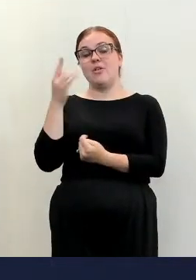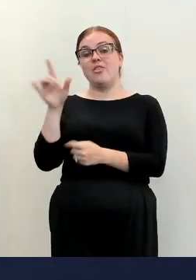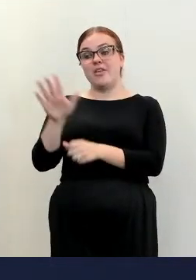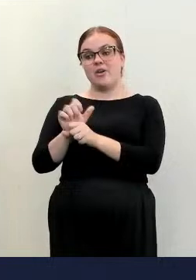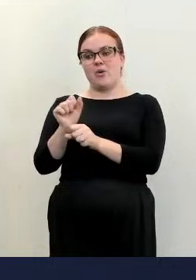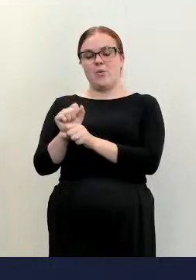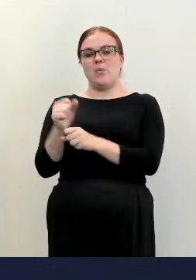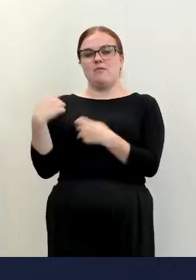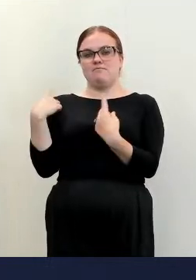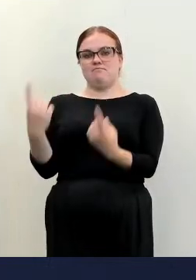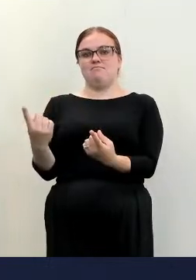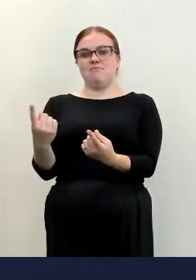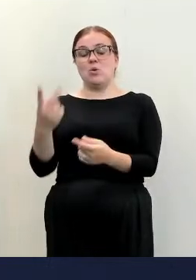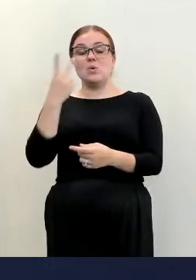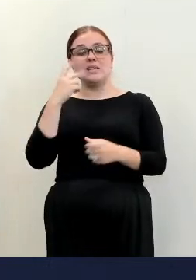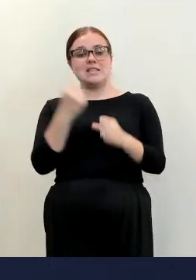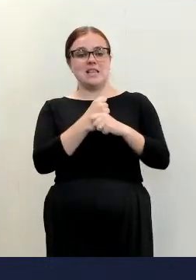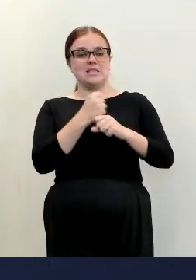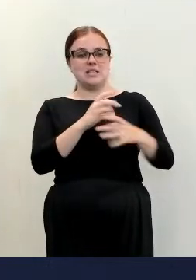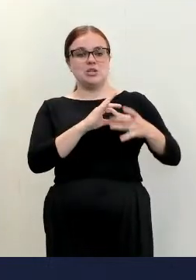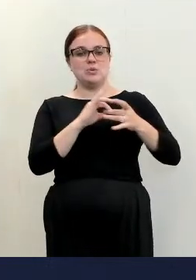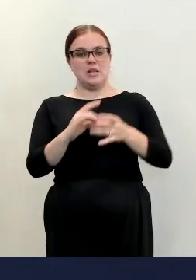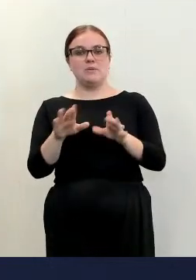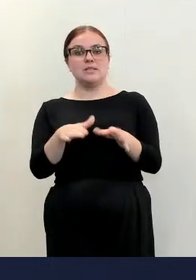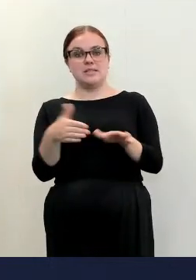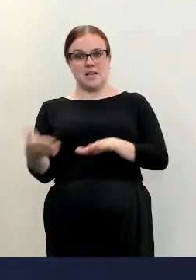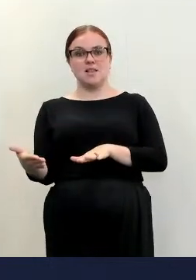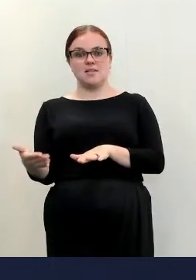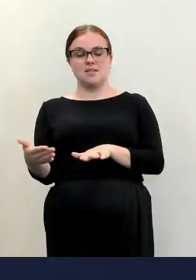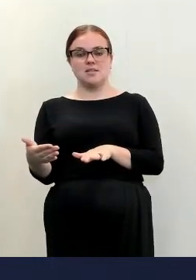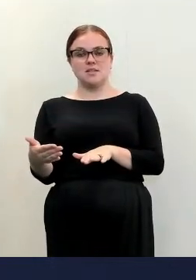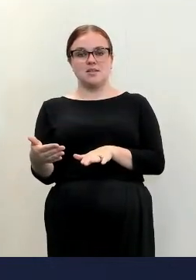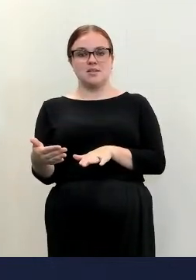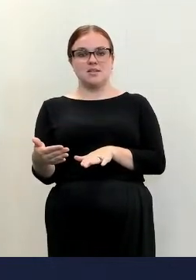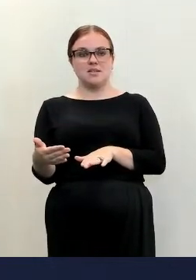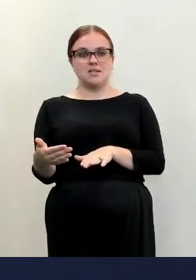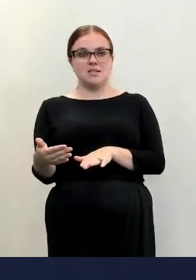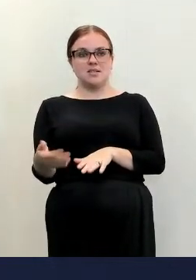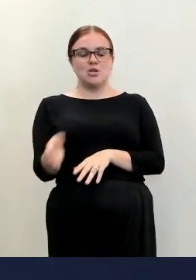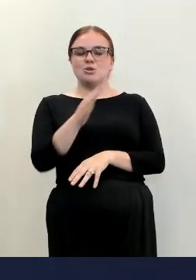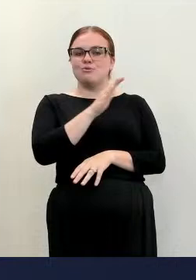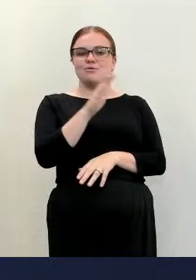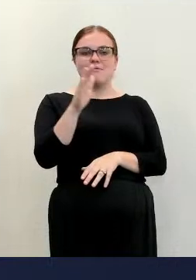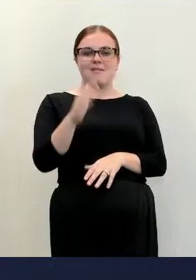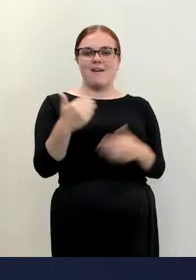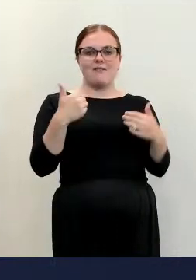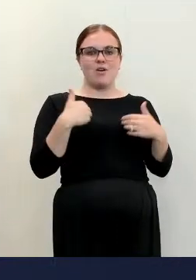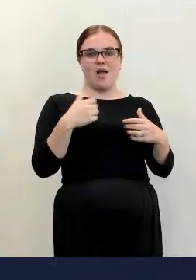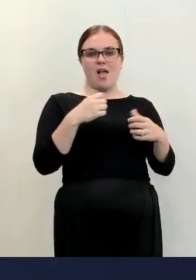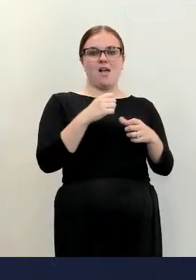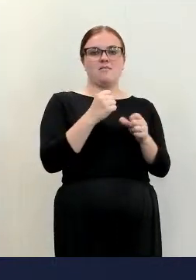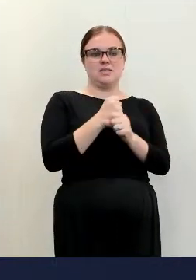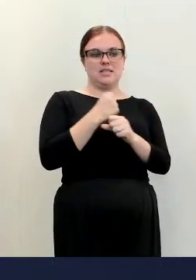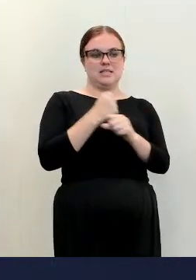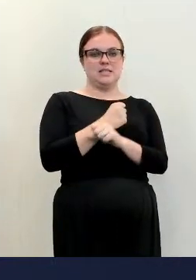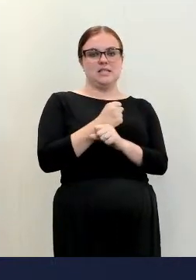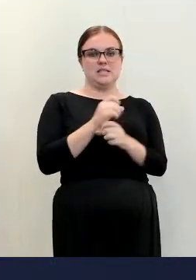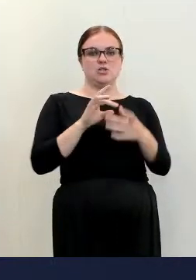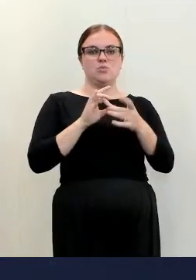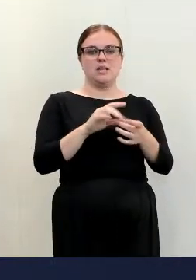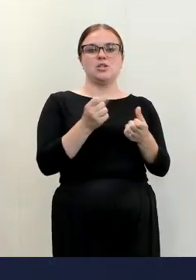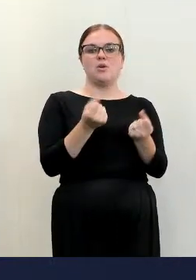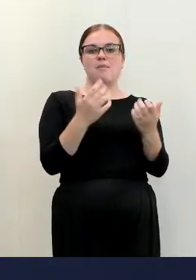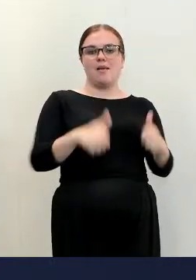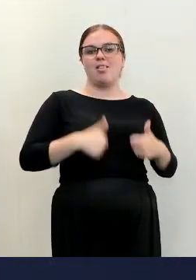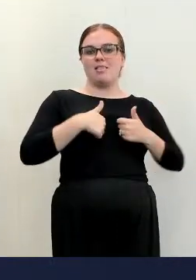we see the statistics associated with deaths. You never get statistics associated with how many lives have been saved